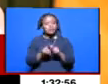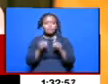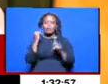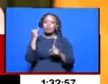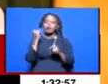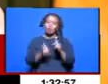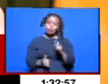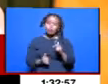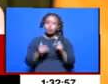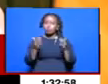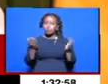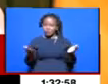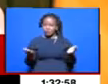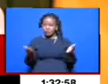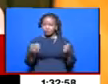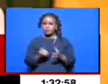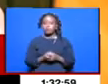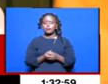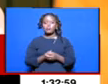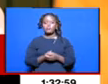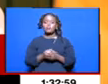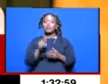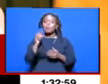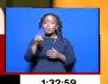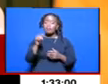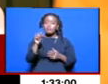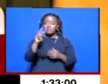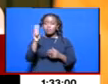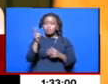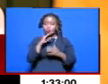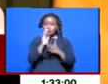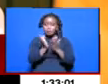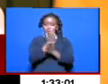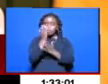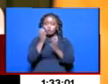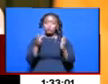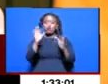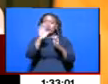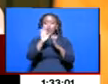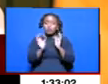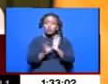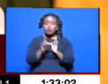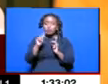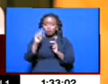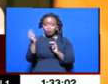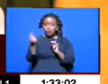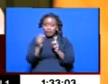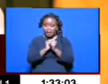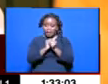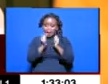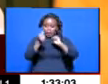that this second schedule to the Constitution of Kenya, Amendment Bill